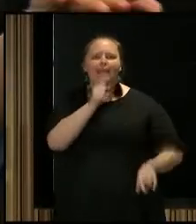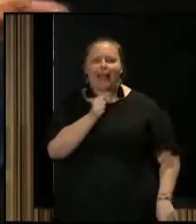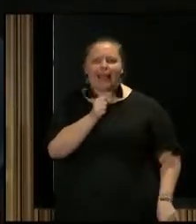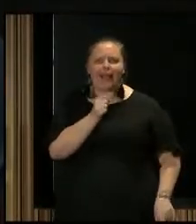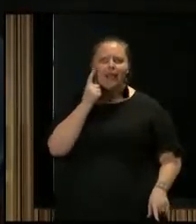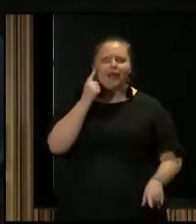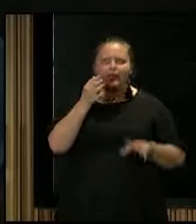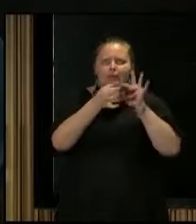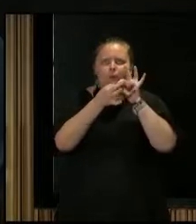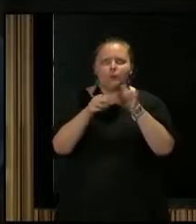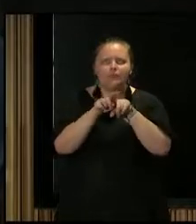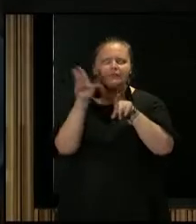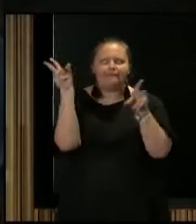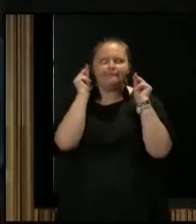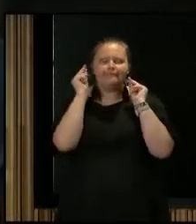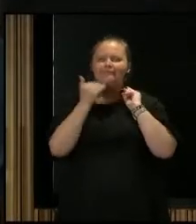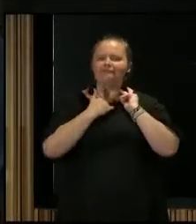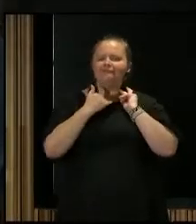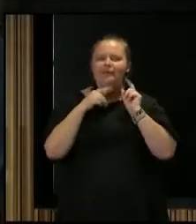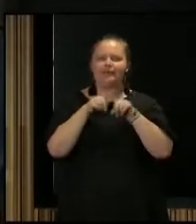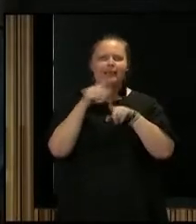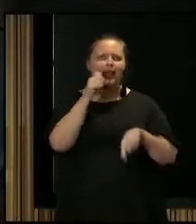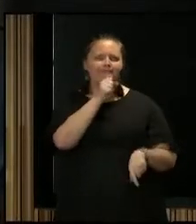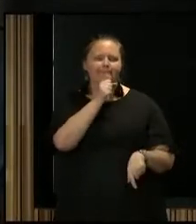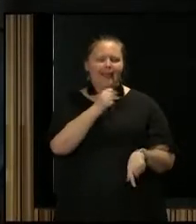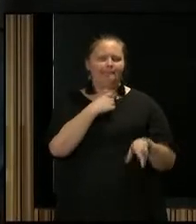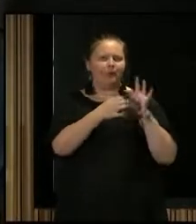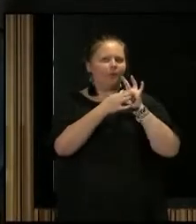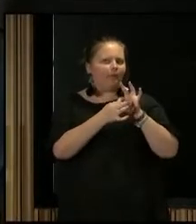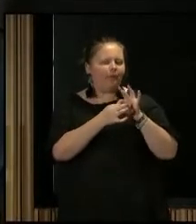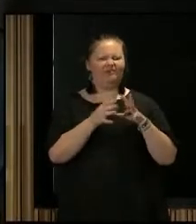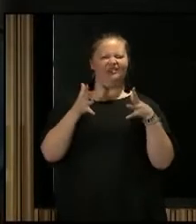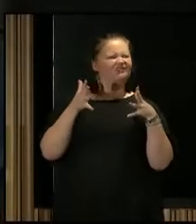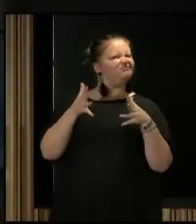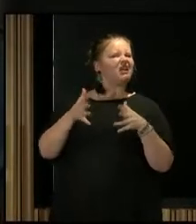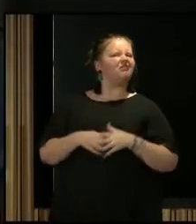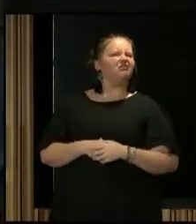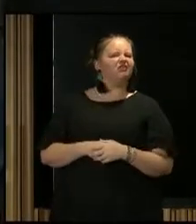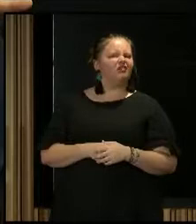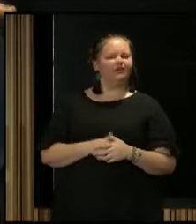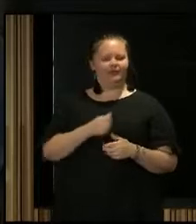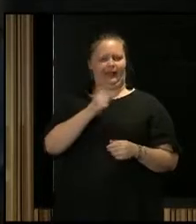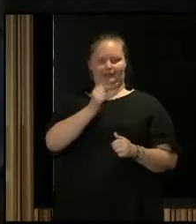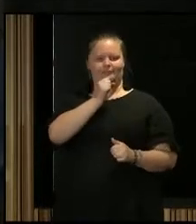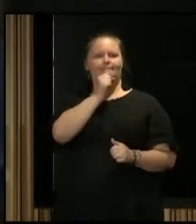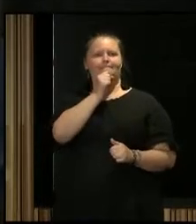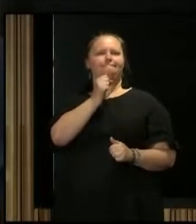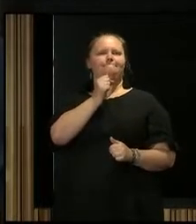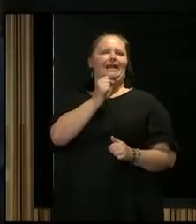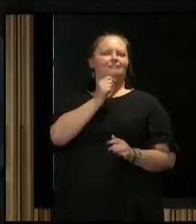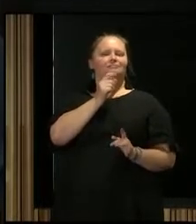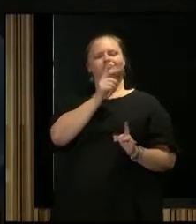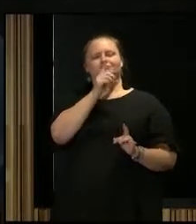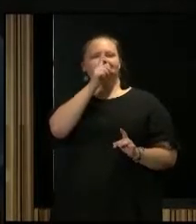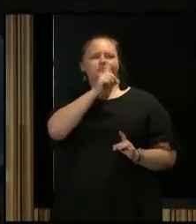now? you know, I, and it's funny because I think when I see you know, like male-identifying people come along to the show,